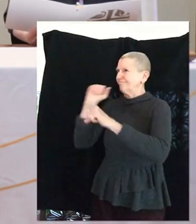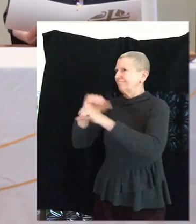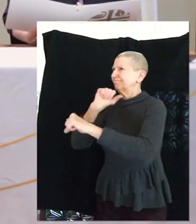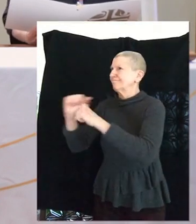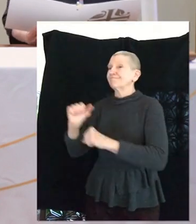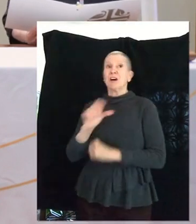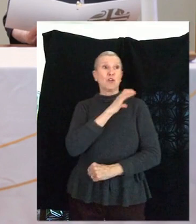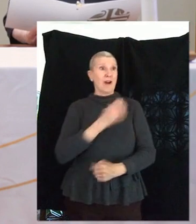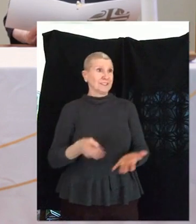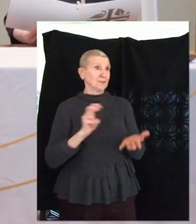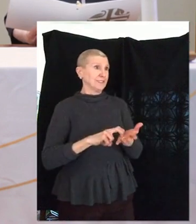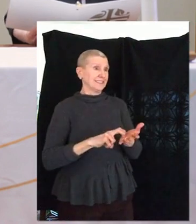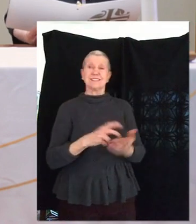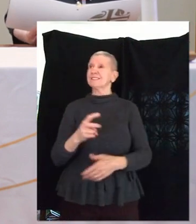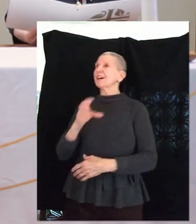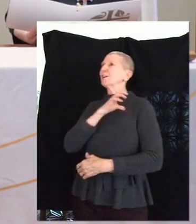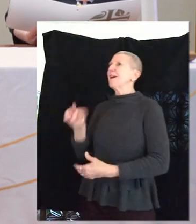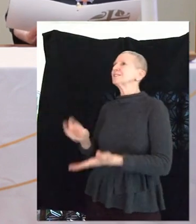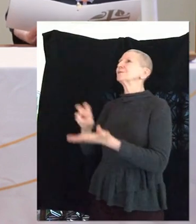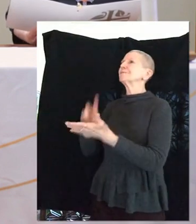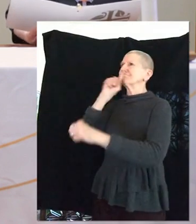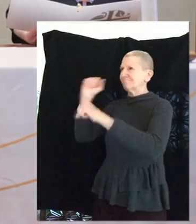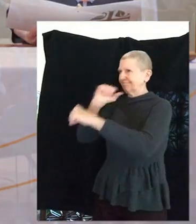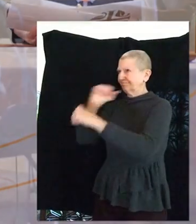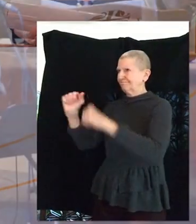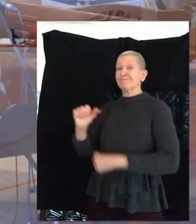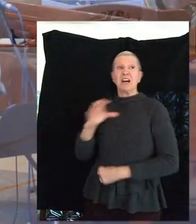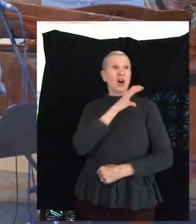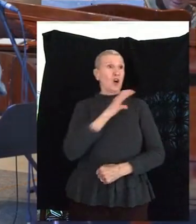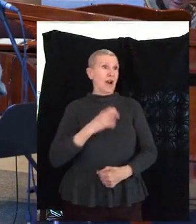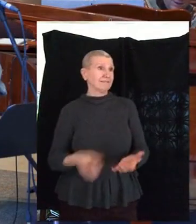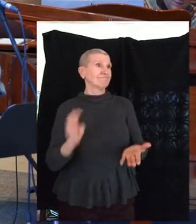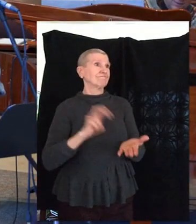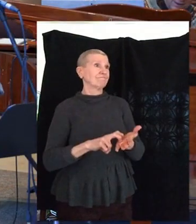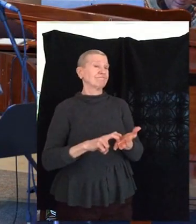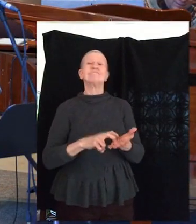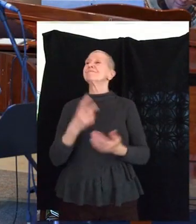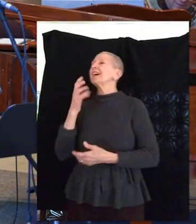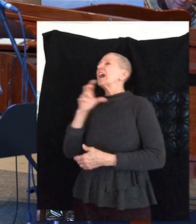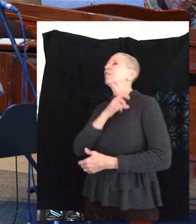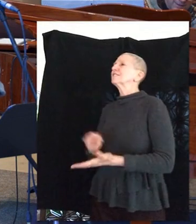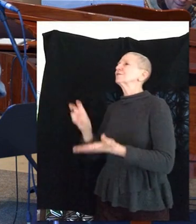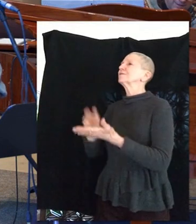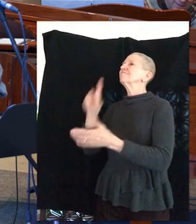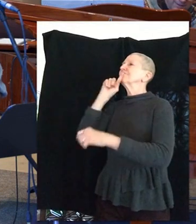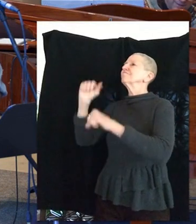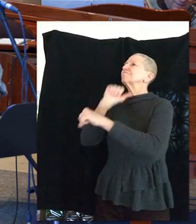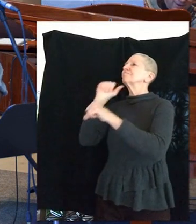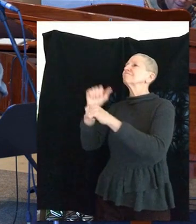is risen. Christ is risen indeed. Christ is risen. Christ is risen